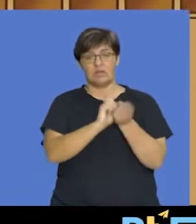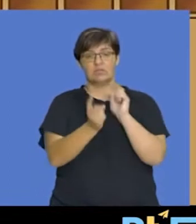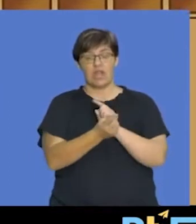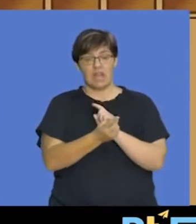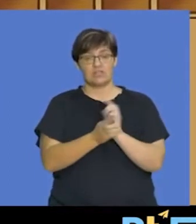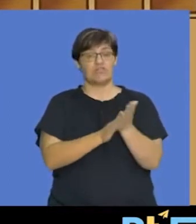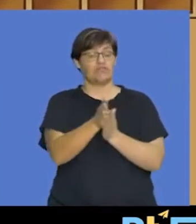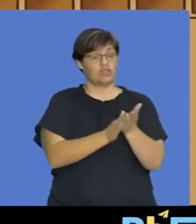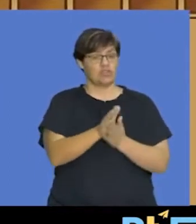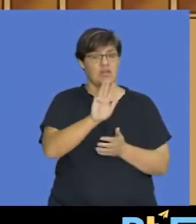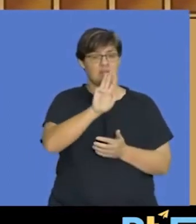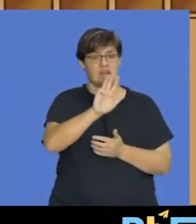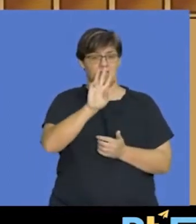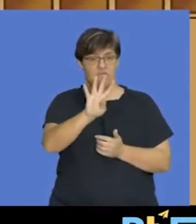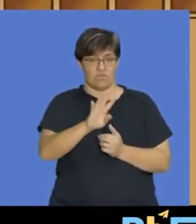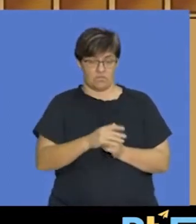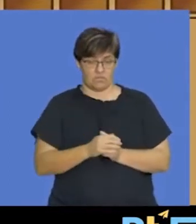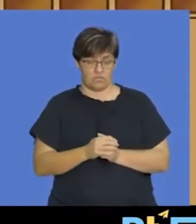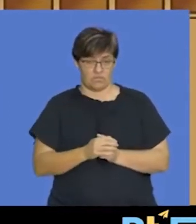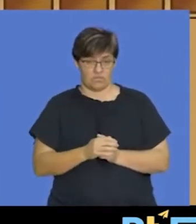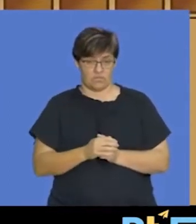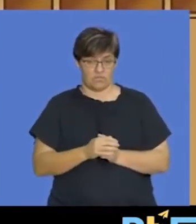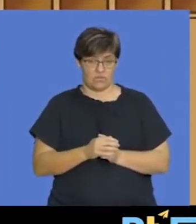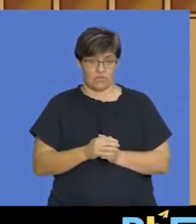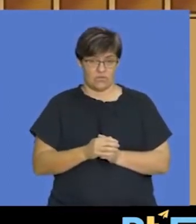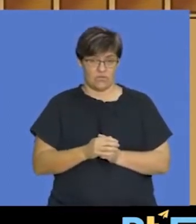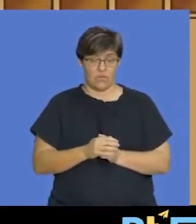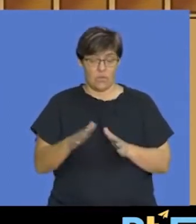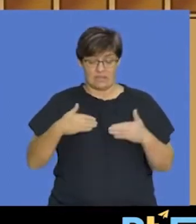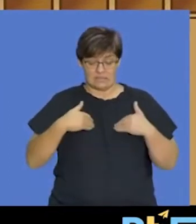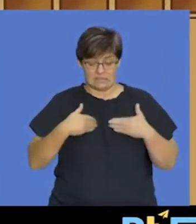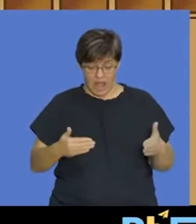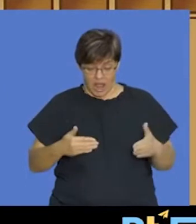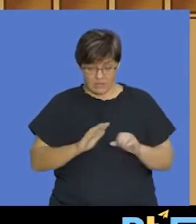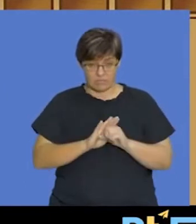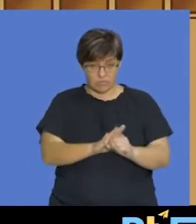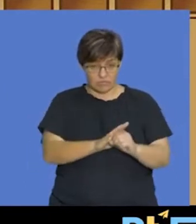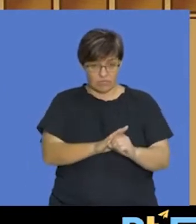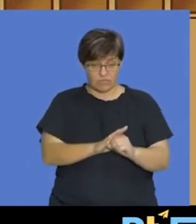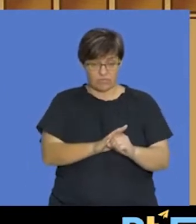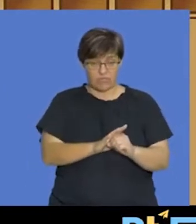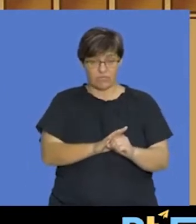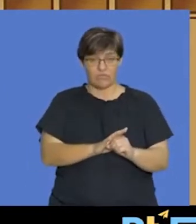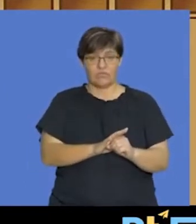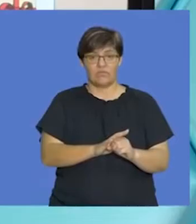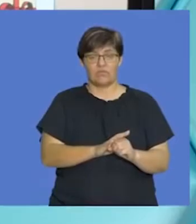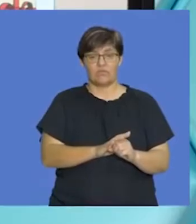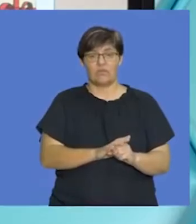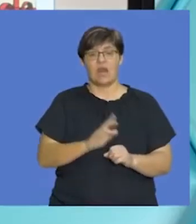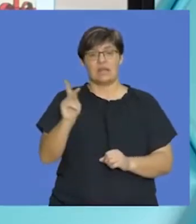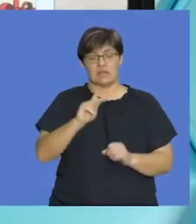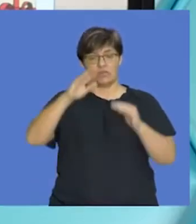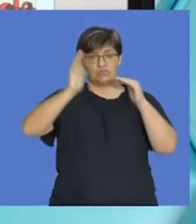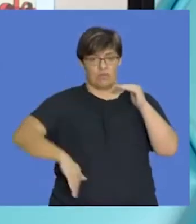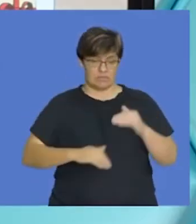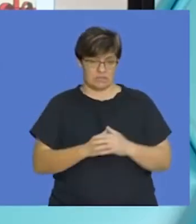changed to 94. Once we start an object moving, kinetic friction drops. It's just